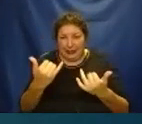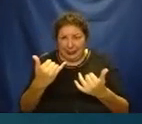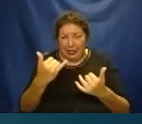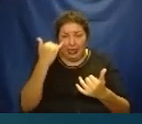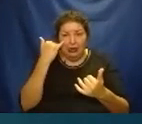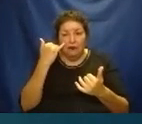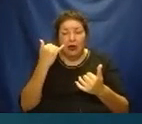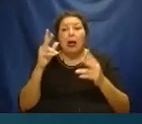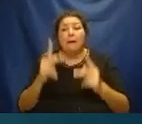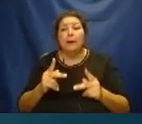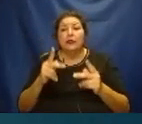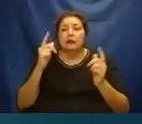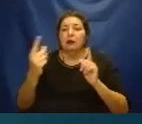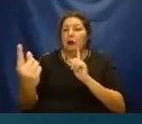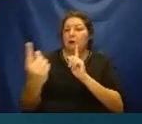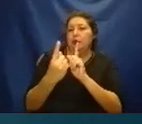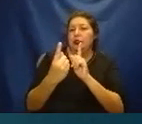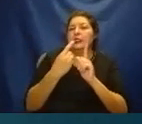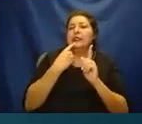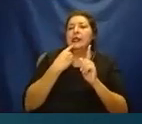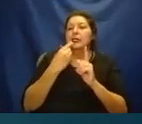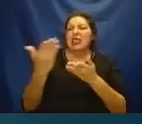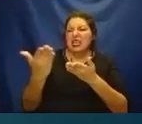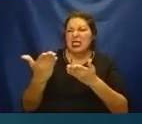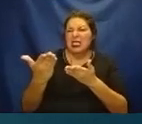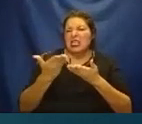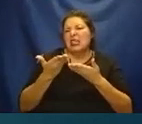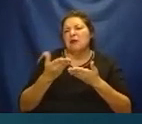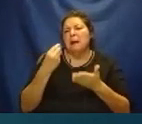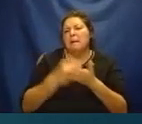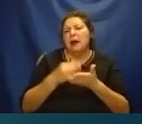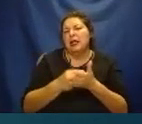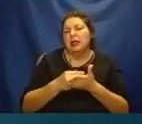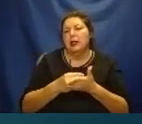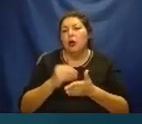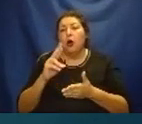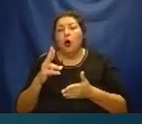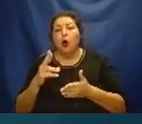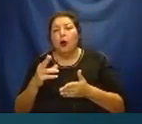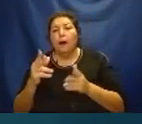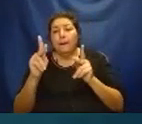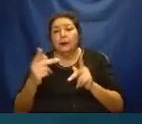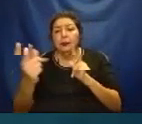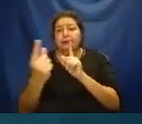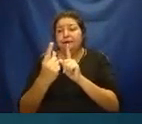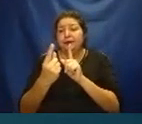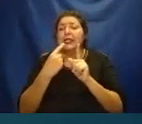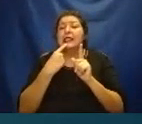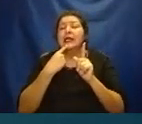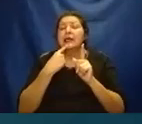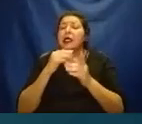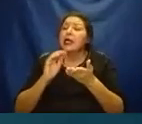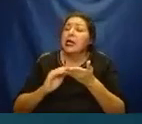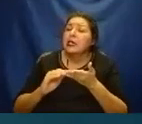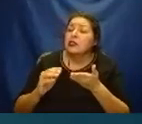says, "Give me money," or somebody approaches us and says, "Excuse me,